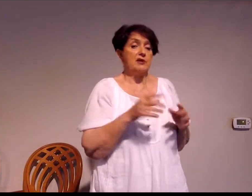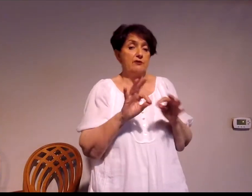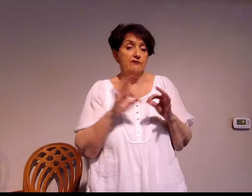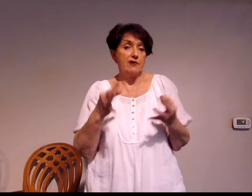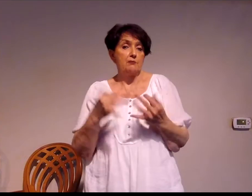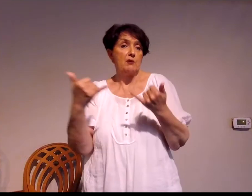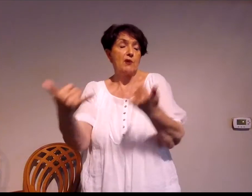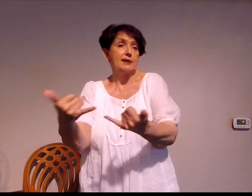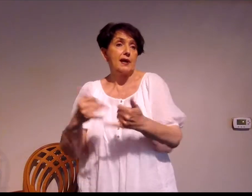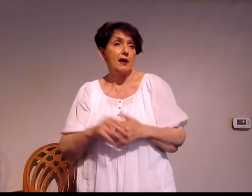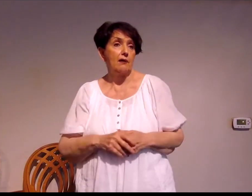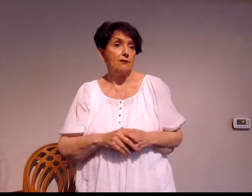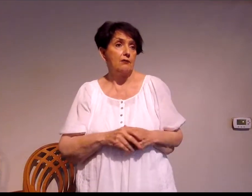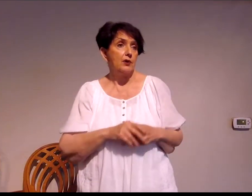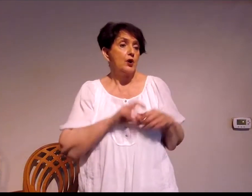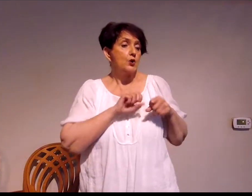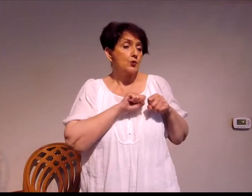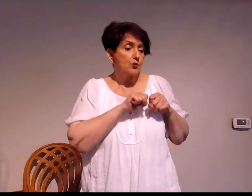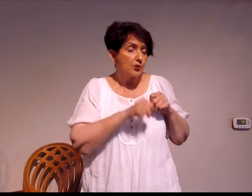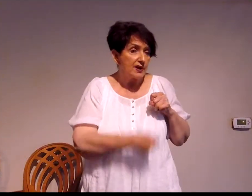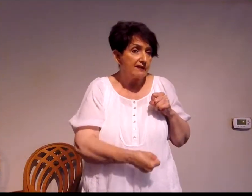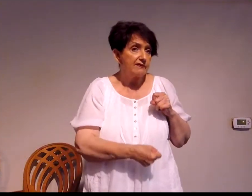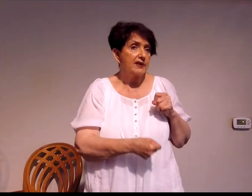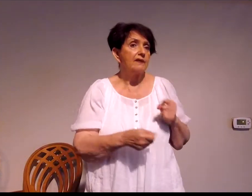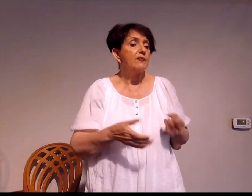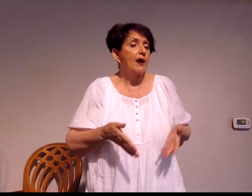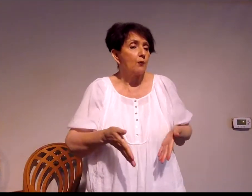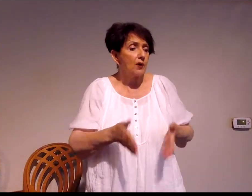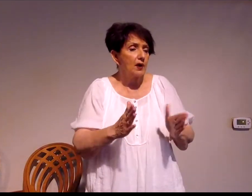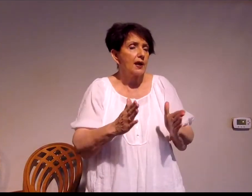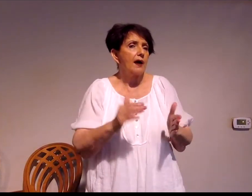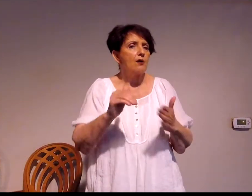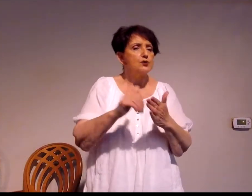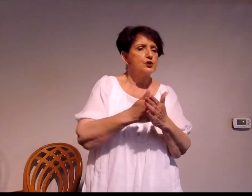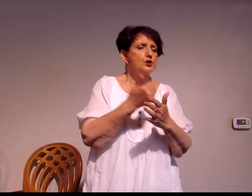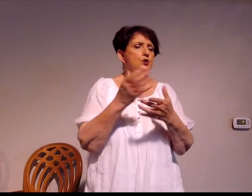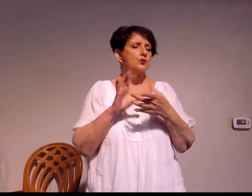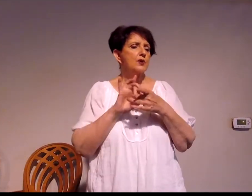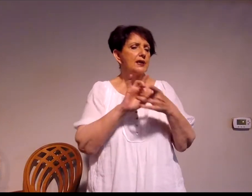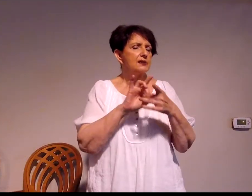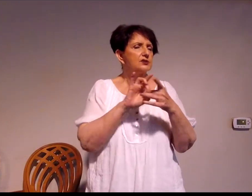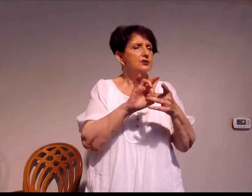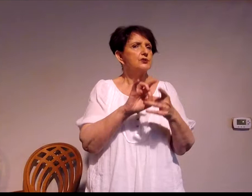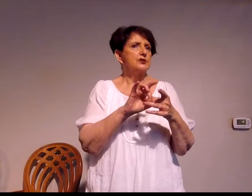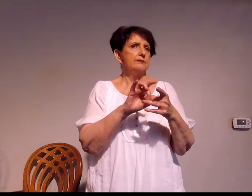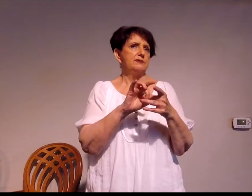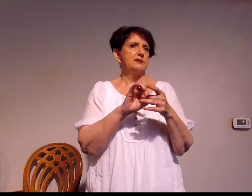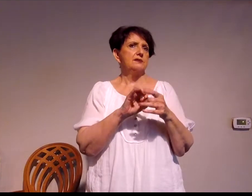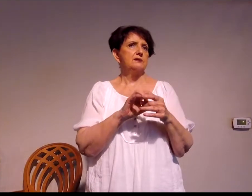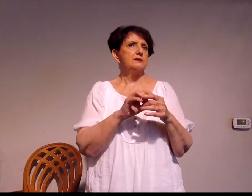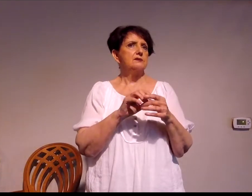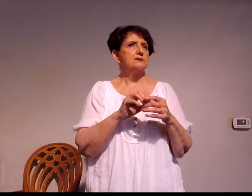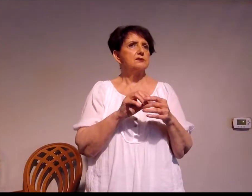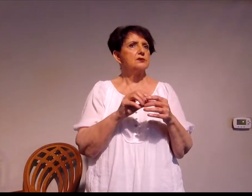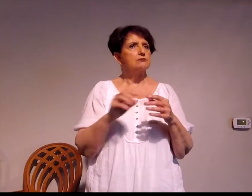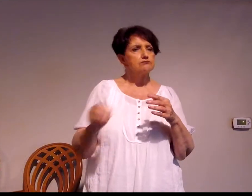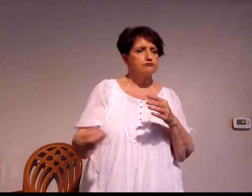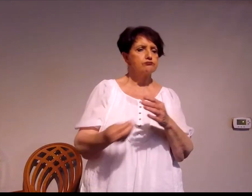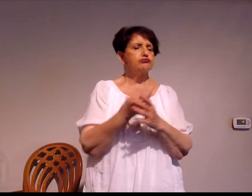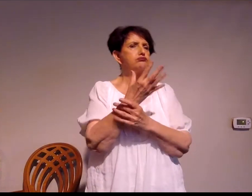Grieve it so that there's room for new relationships within it to be